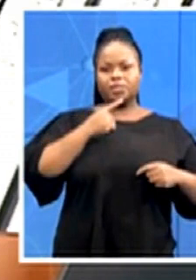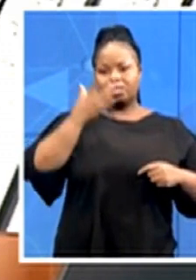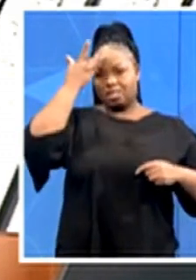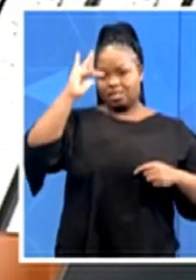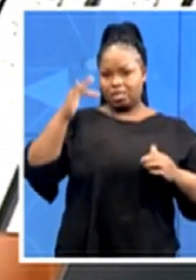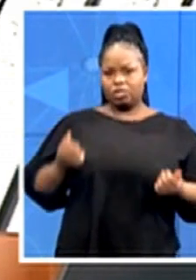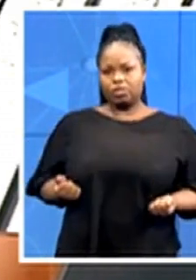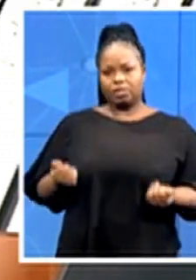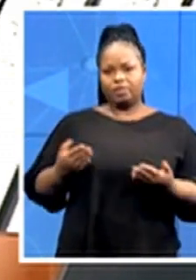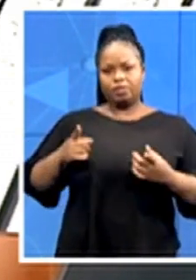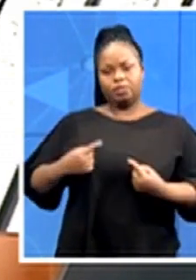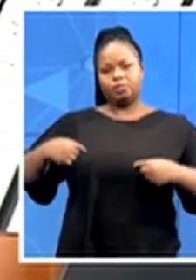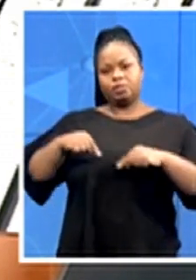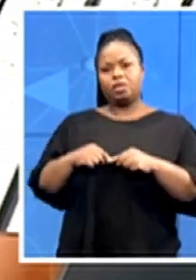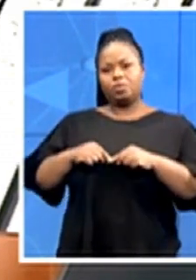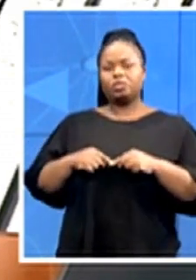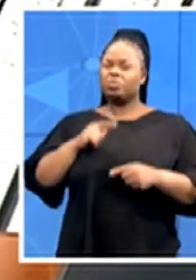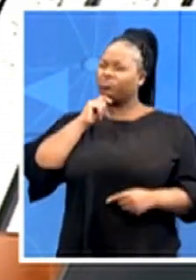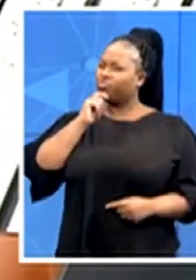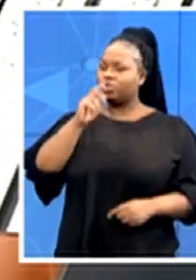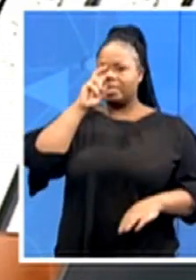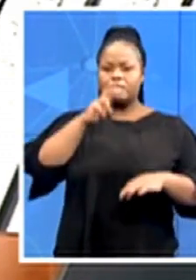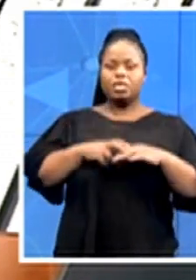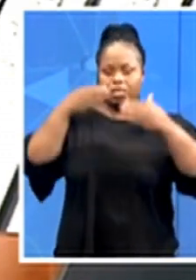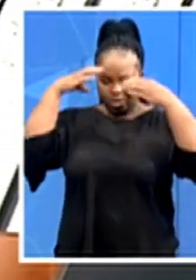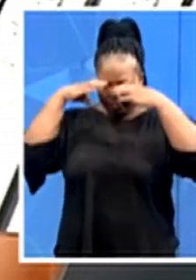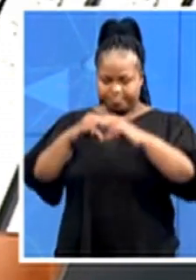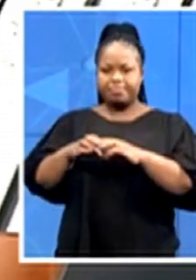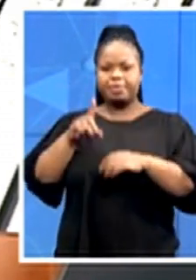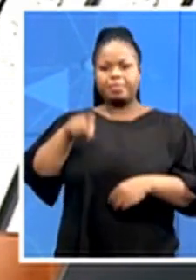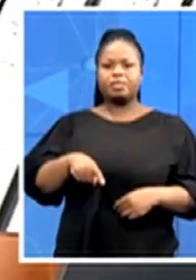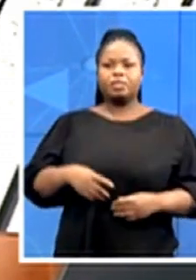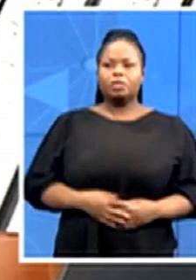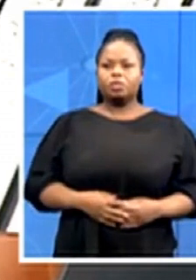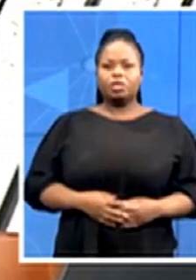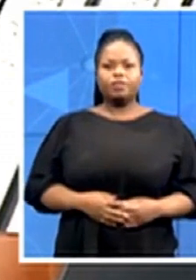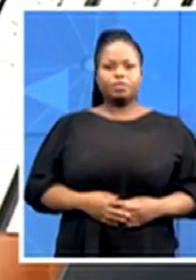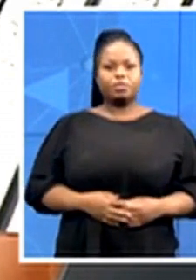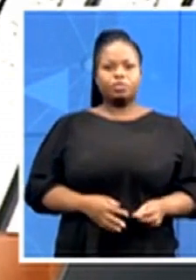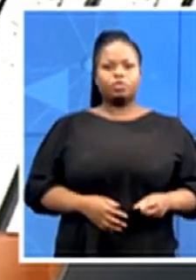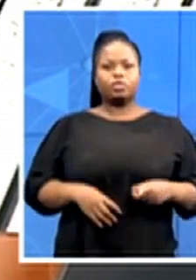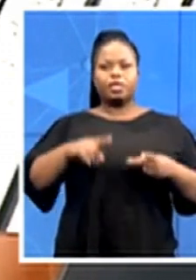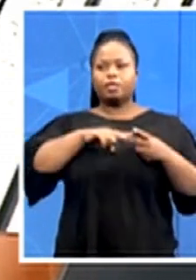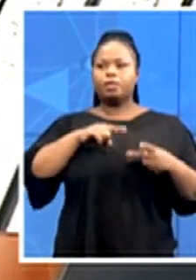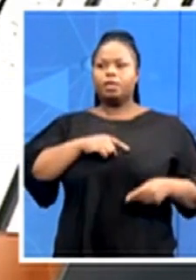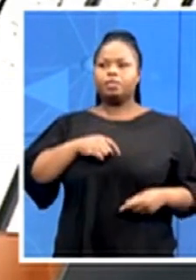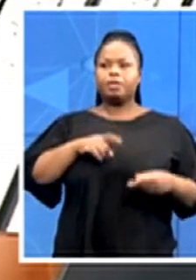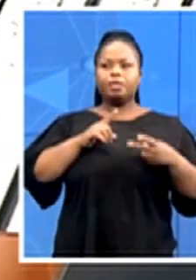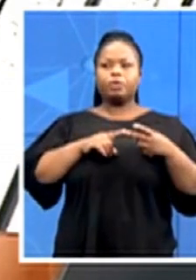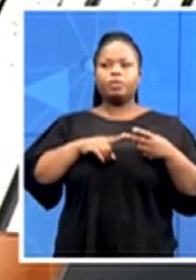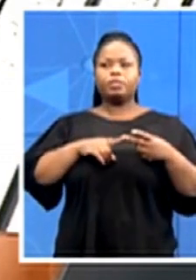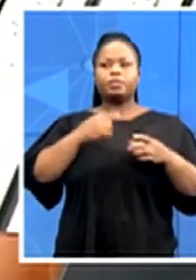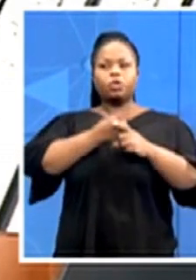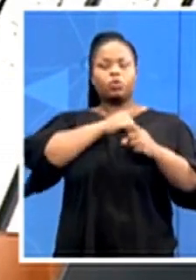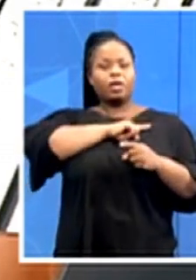dire need of attention. To this end, the implementation of the recommendation of the high-level review panel,